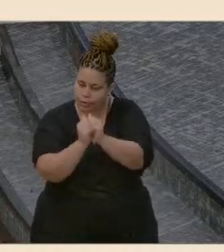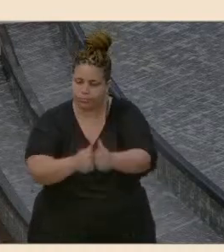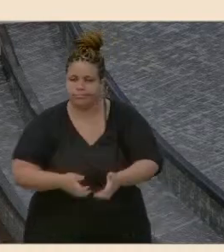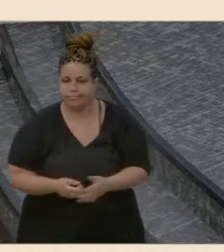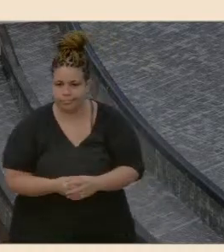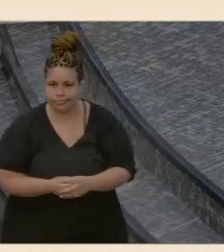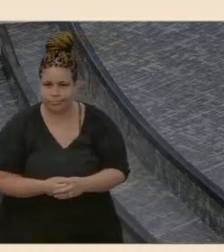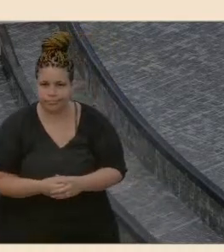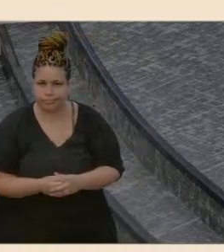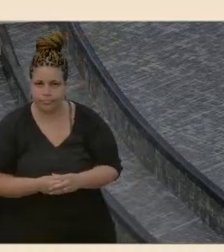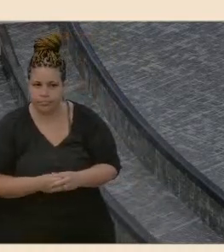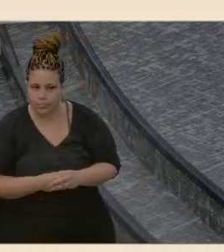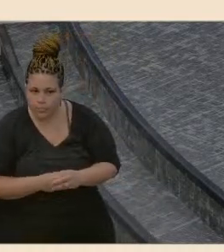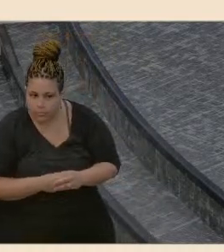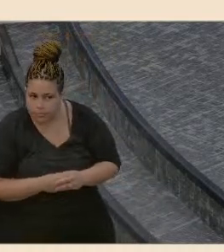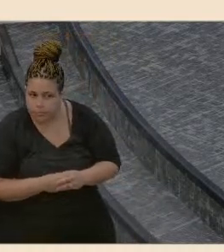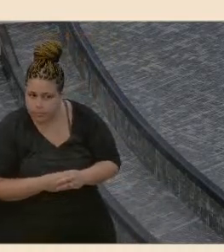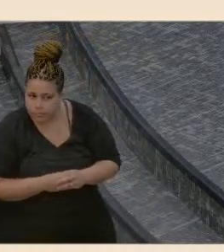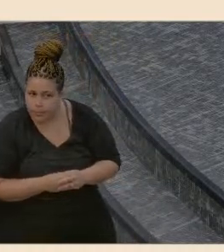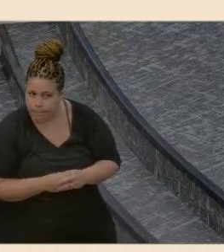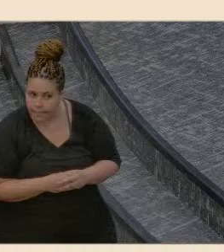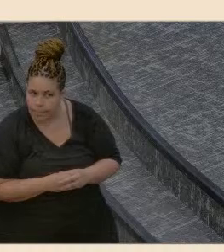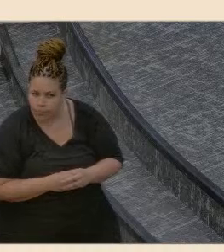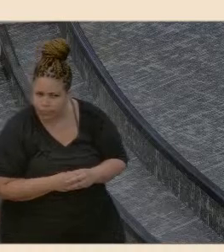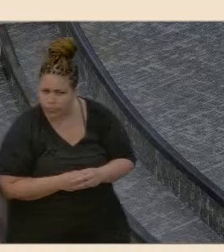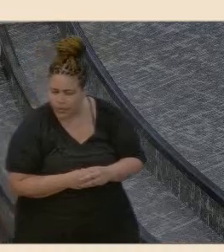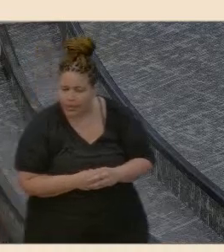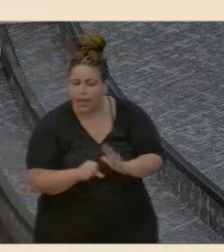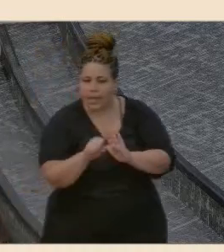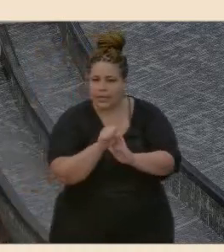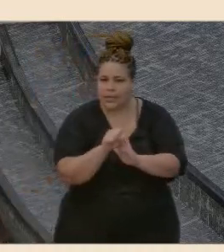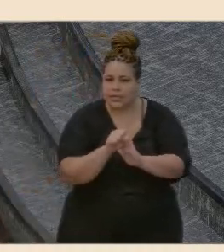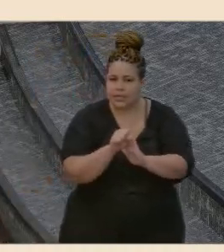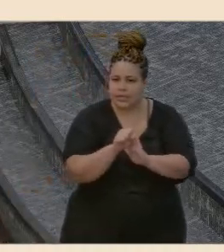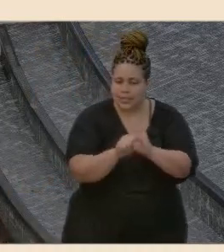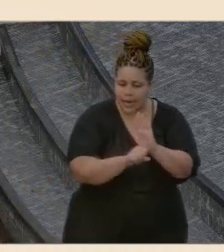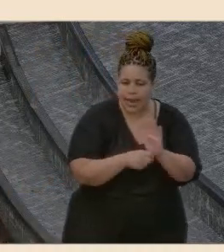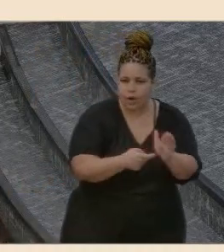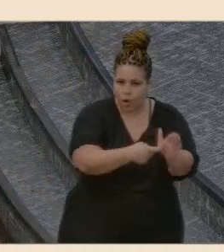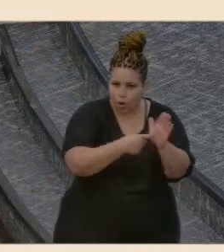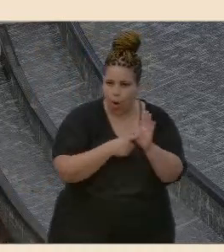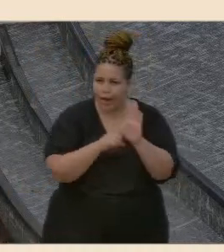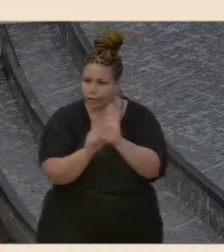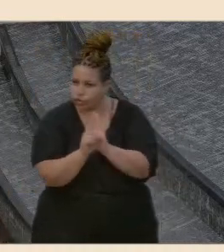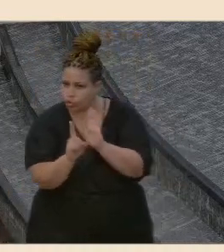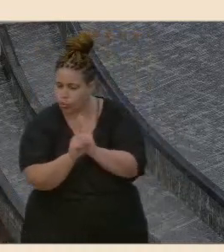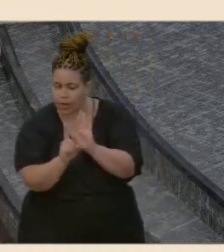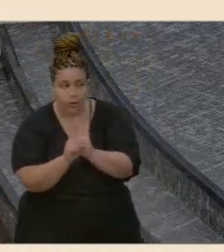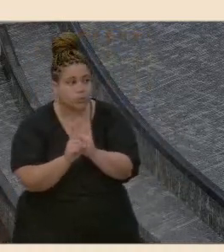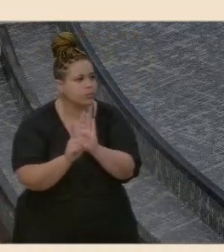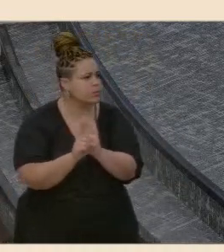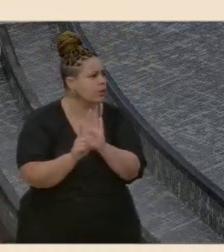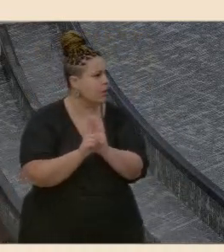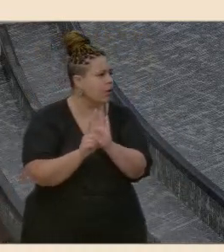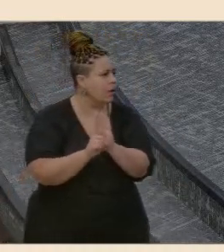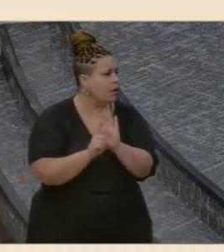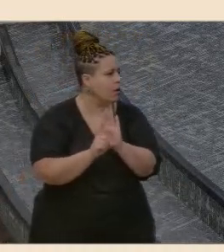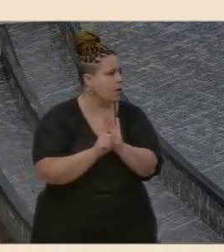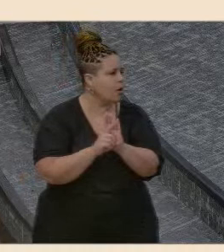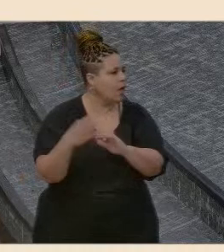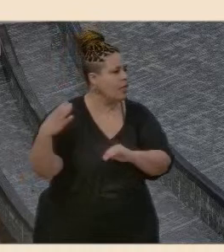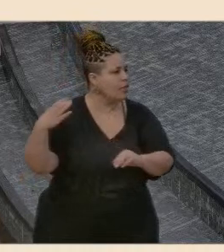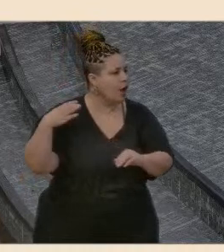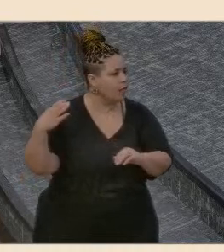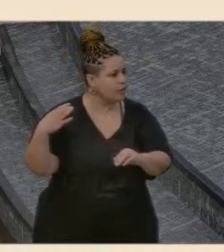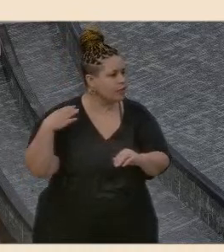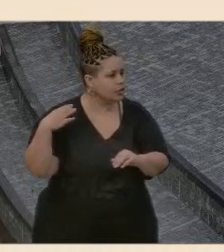As far as all of our state-required drills, our office, the school district, ACCPD,